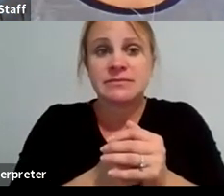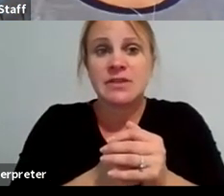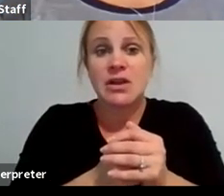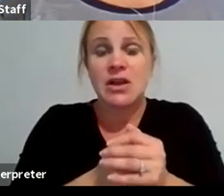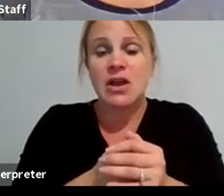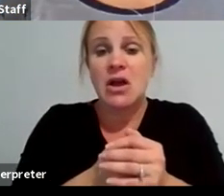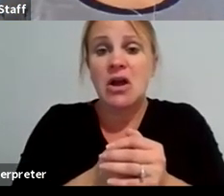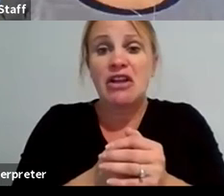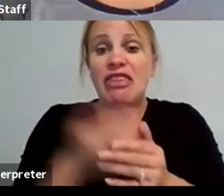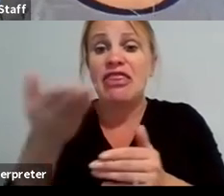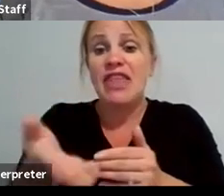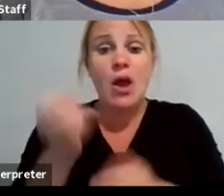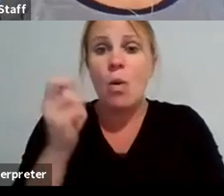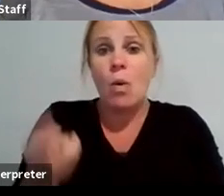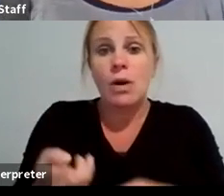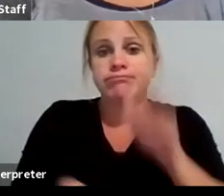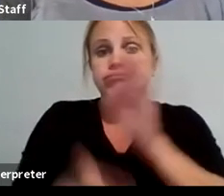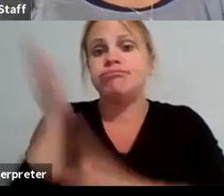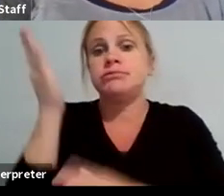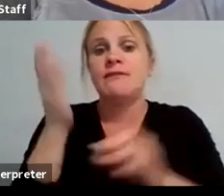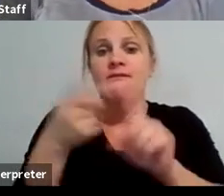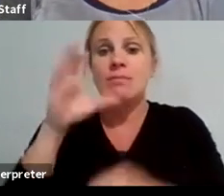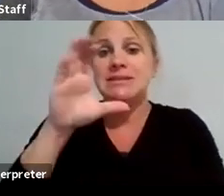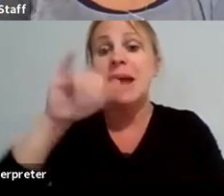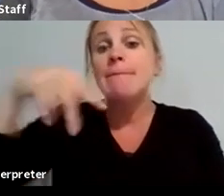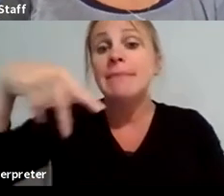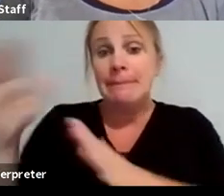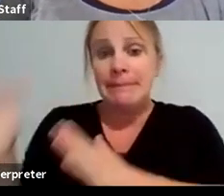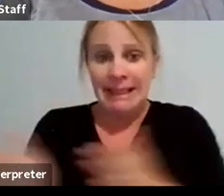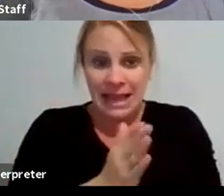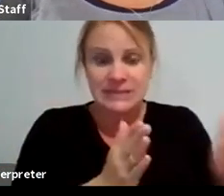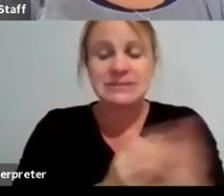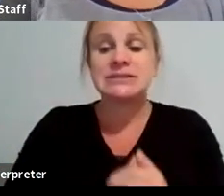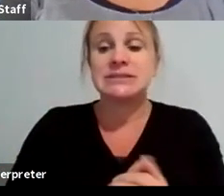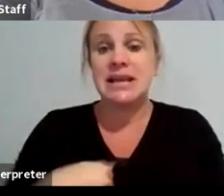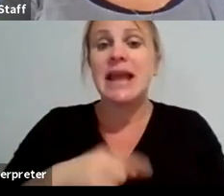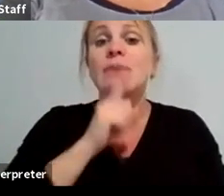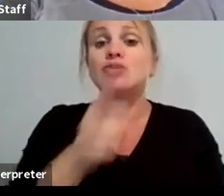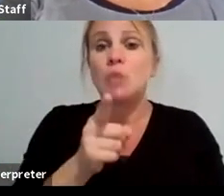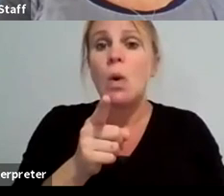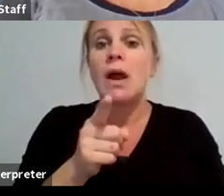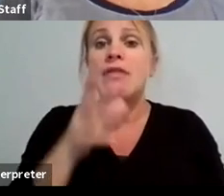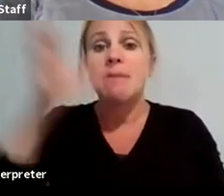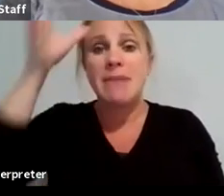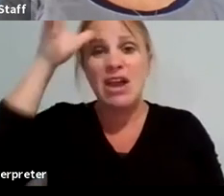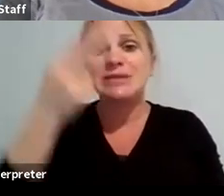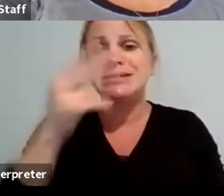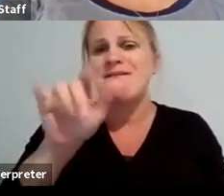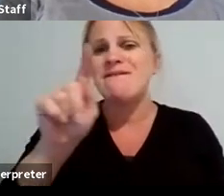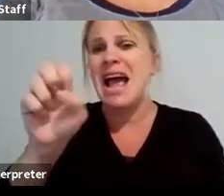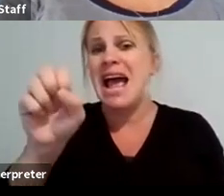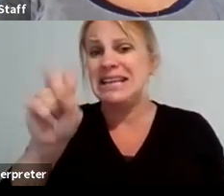completely obliterated from CIP plans. And I'm sure that the parents from Hyattsville Elementary may agree with